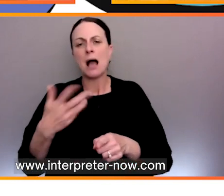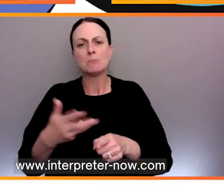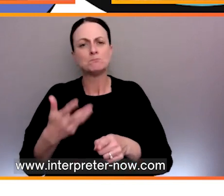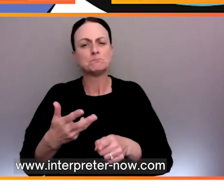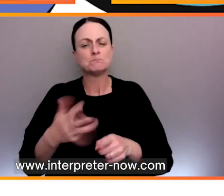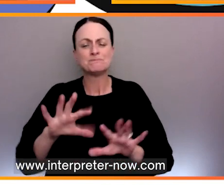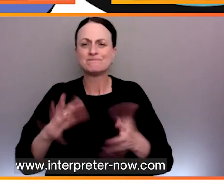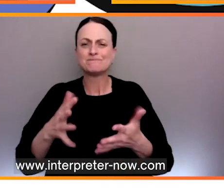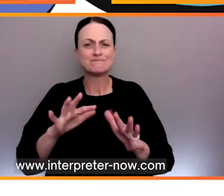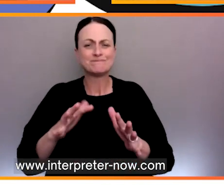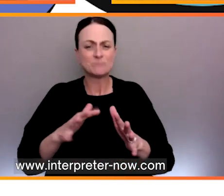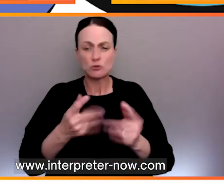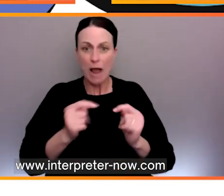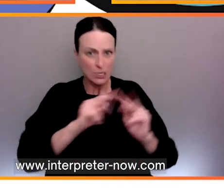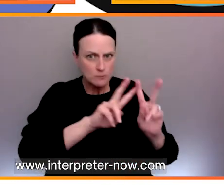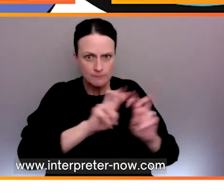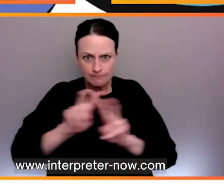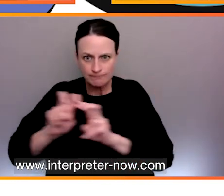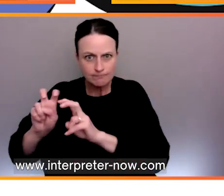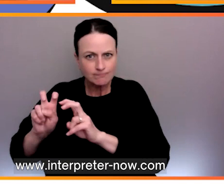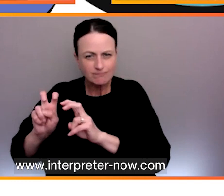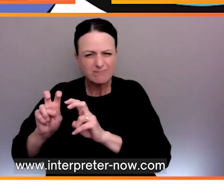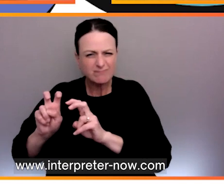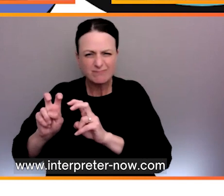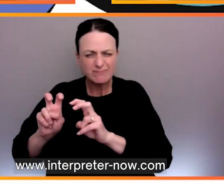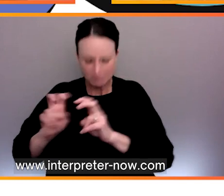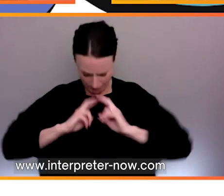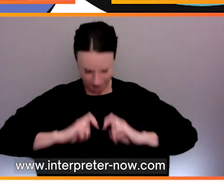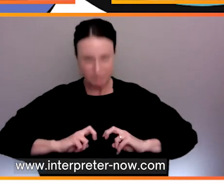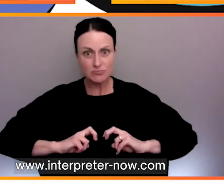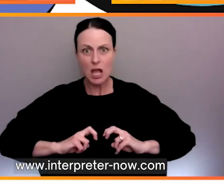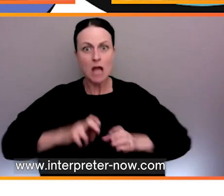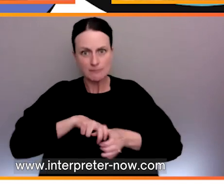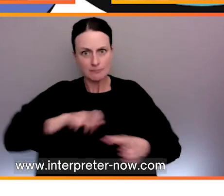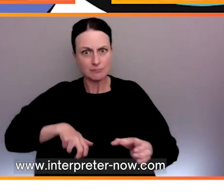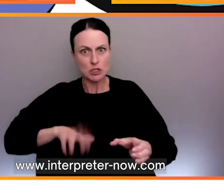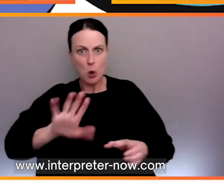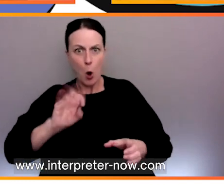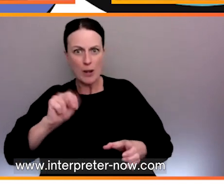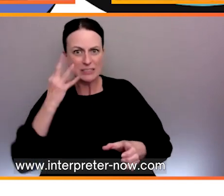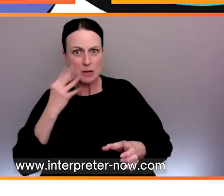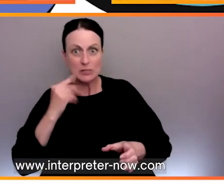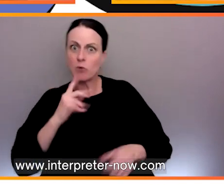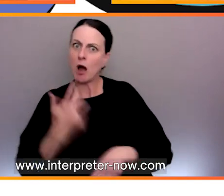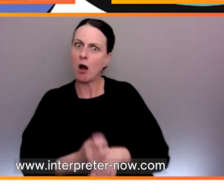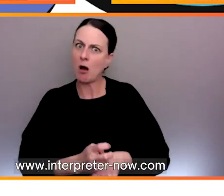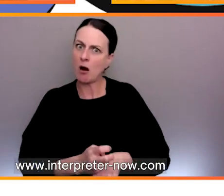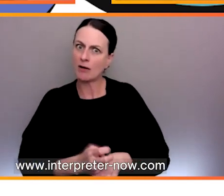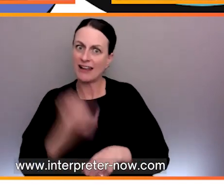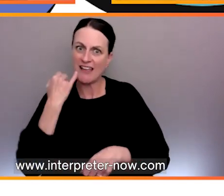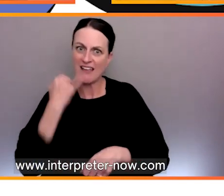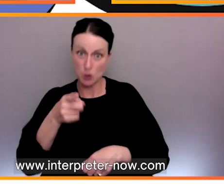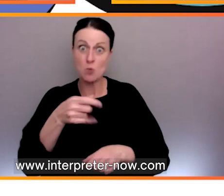it my lead president's or the executive's word is the word, and we better just